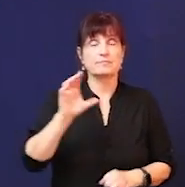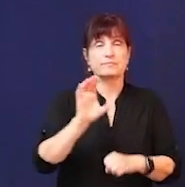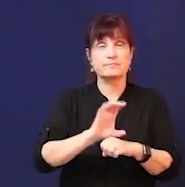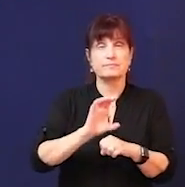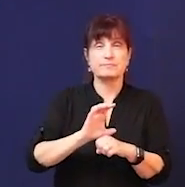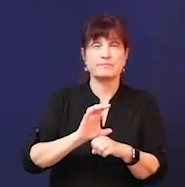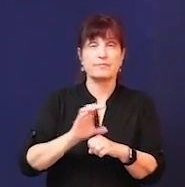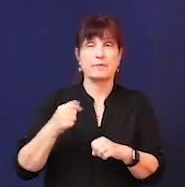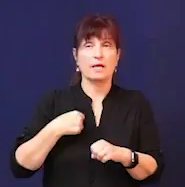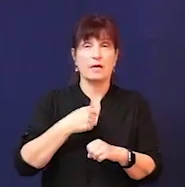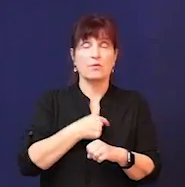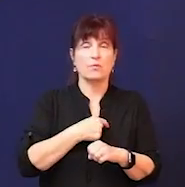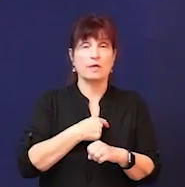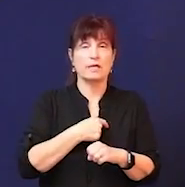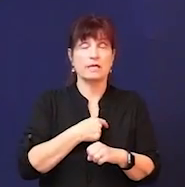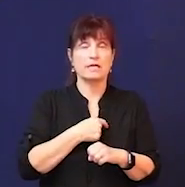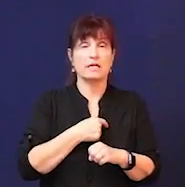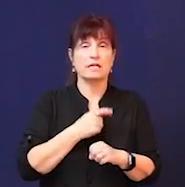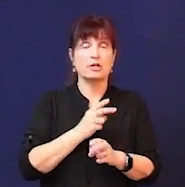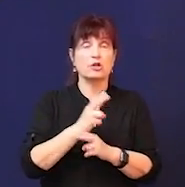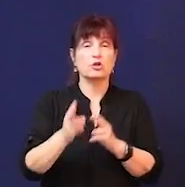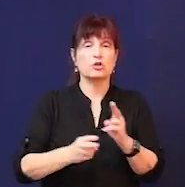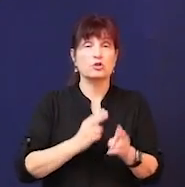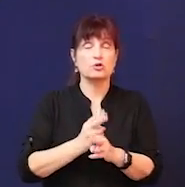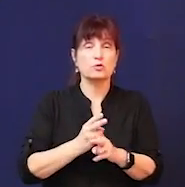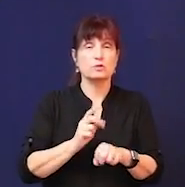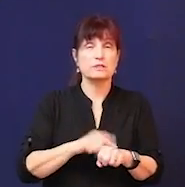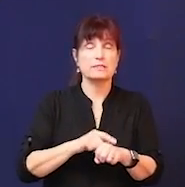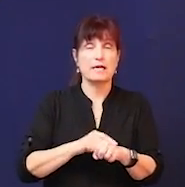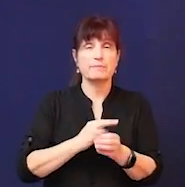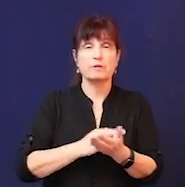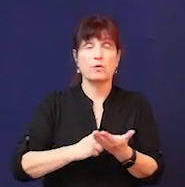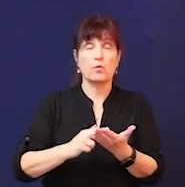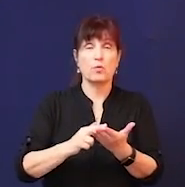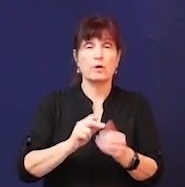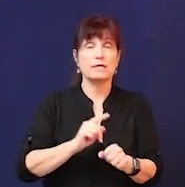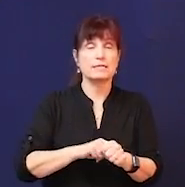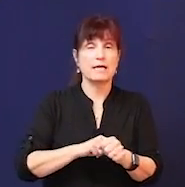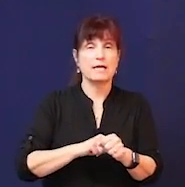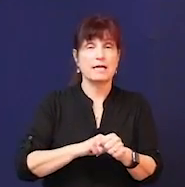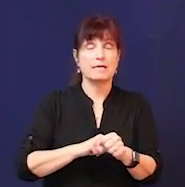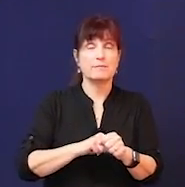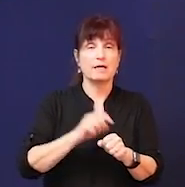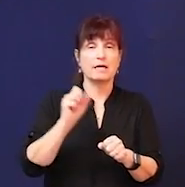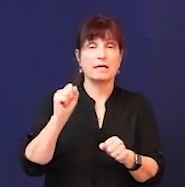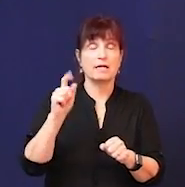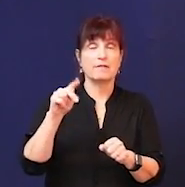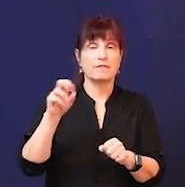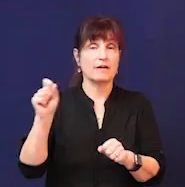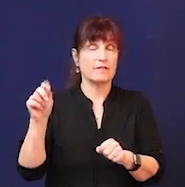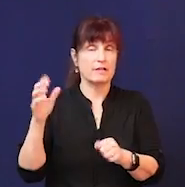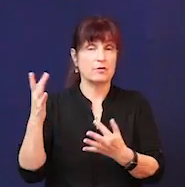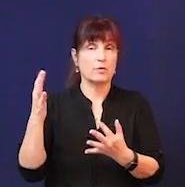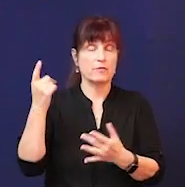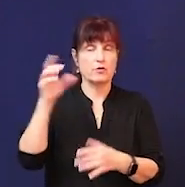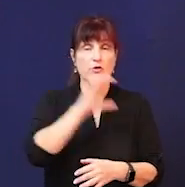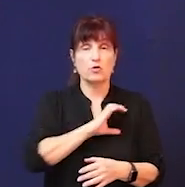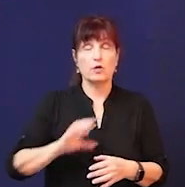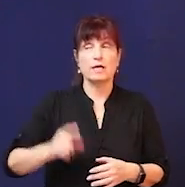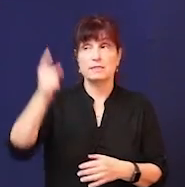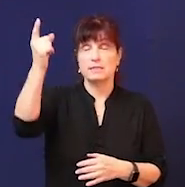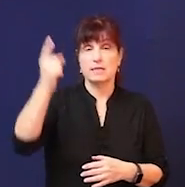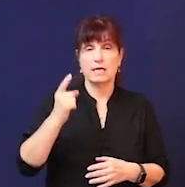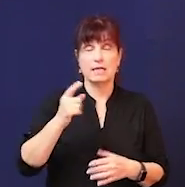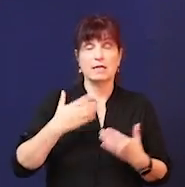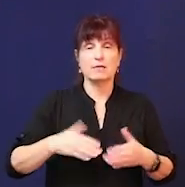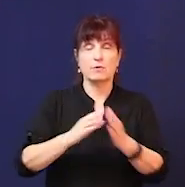and want in the world, in places deserted by the wealthy of the world, that a highway of God may be prepared in the